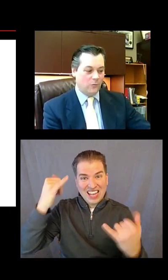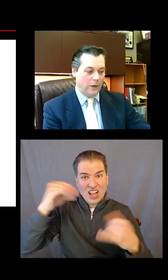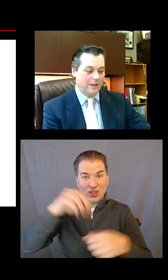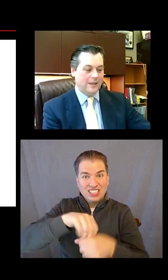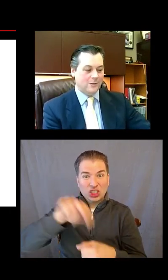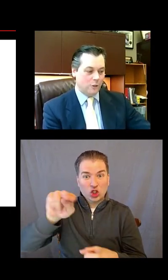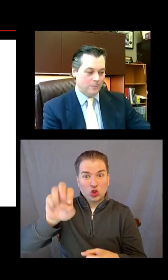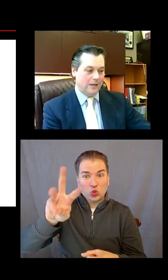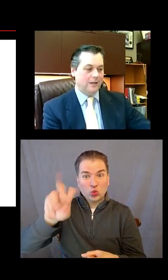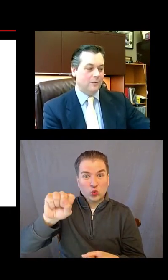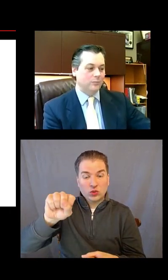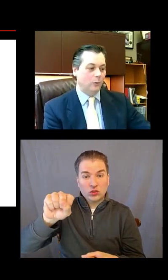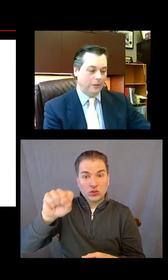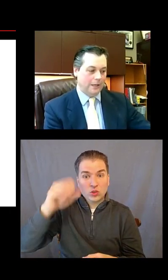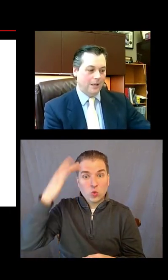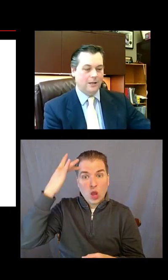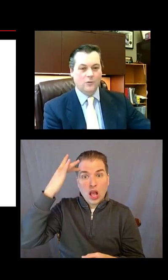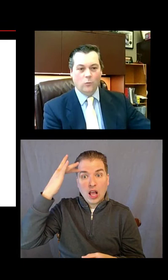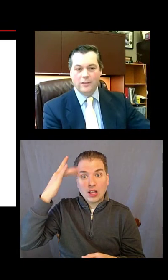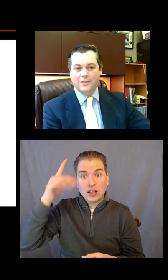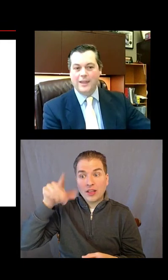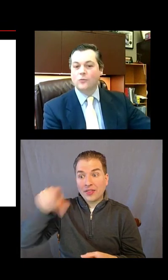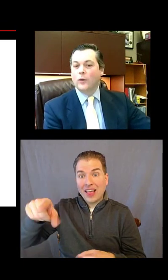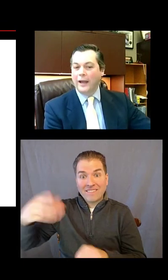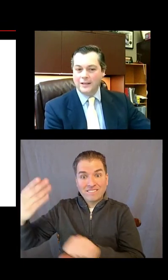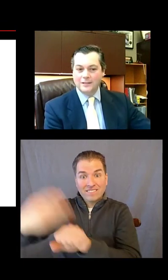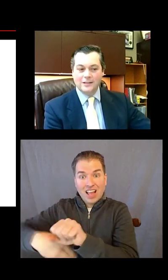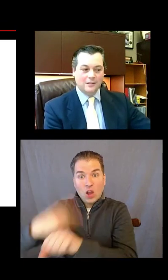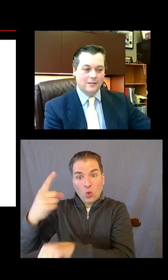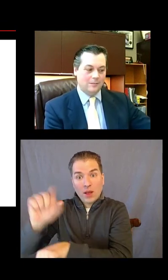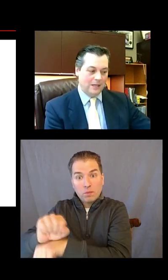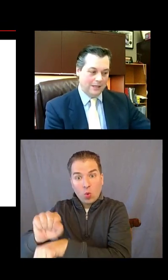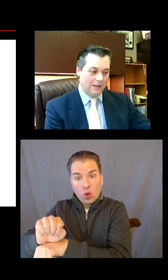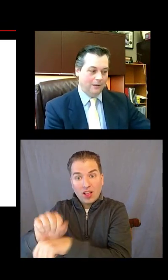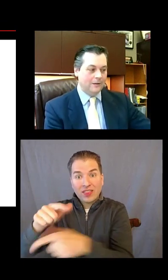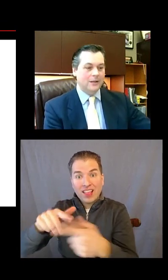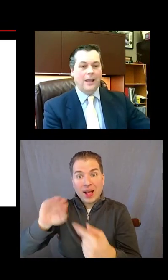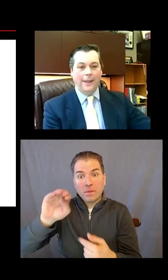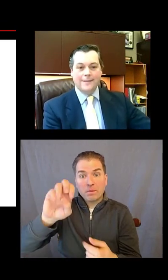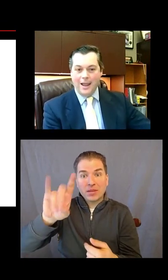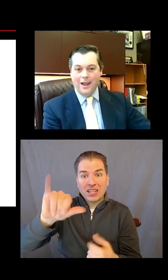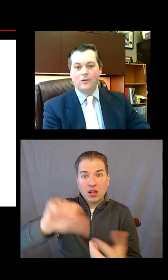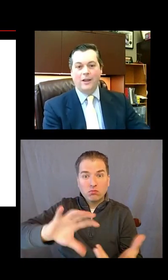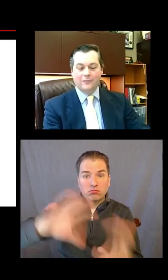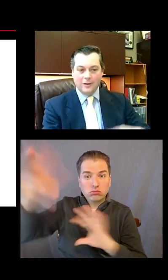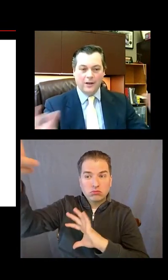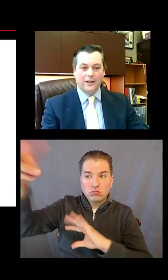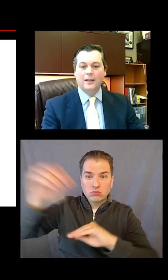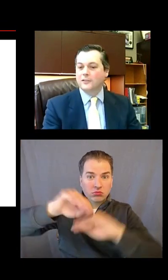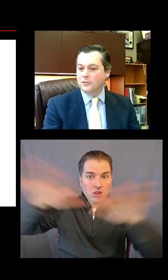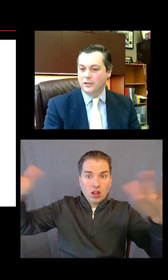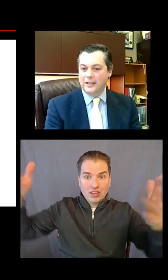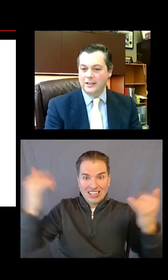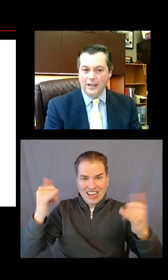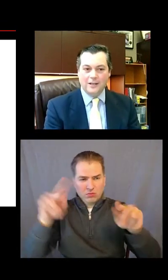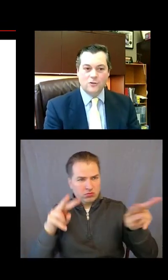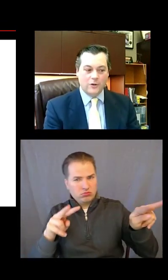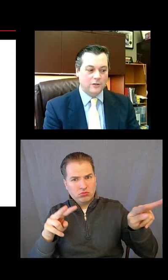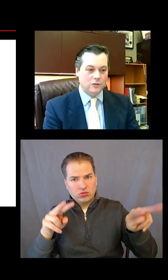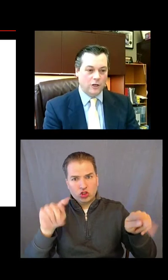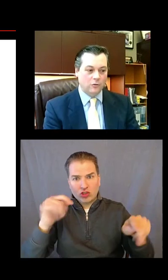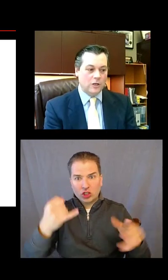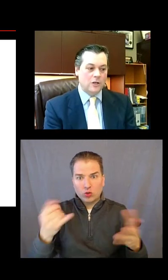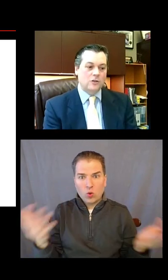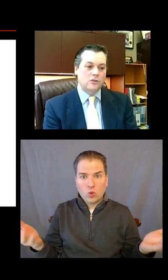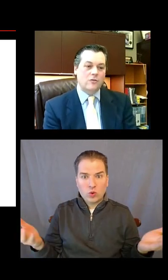because of the way they terminated an employee and what they raised in the media. And now everybody is looking at